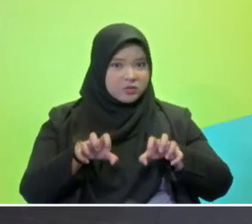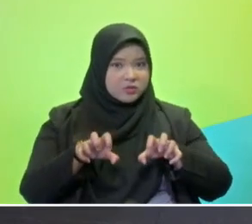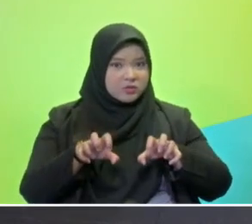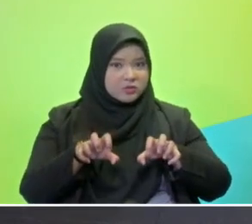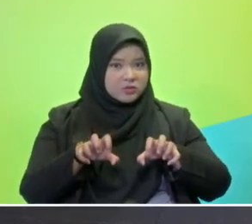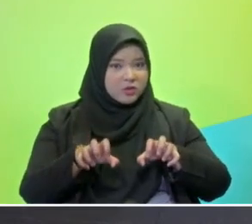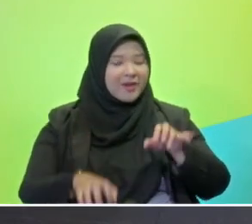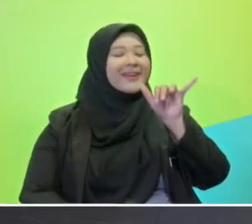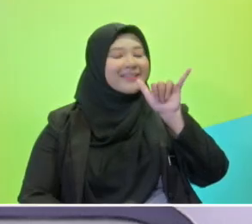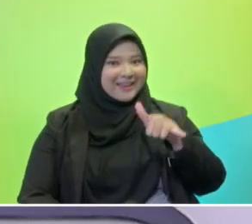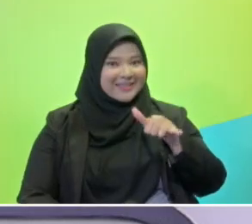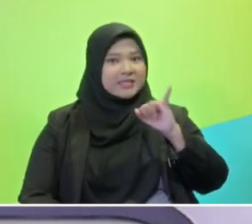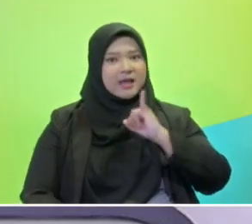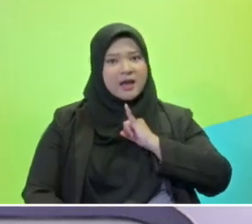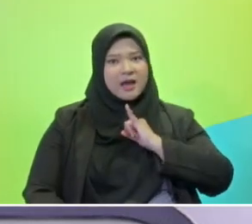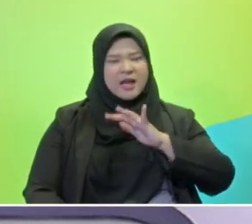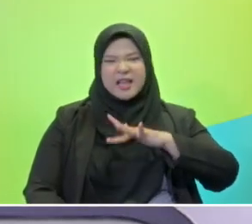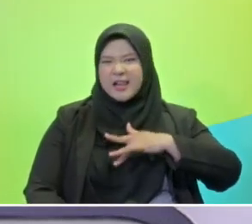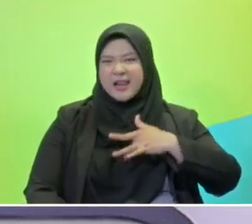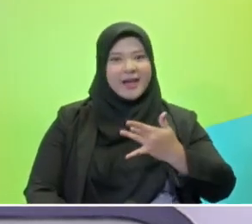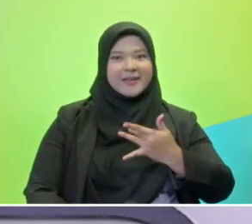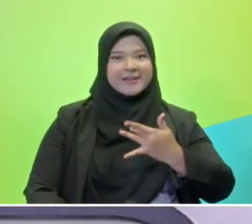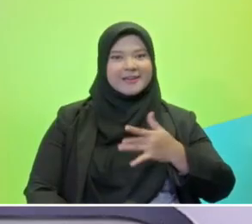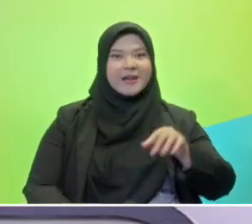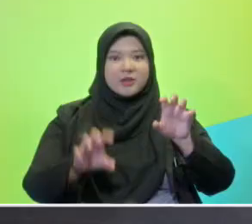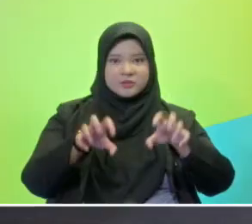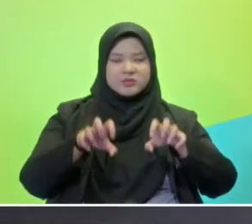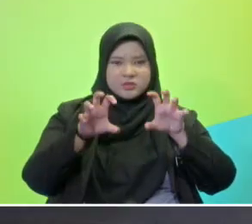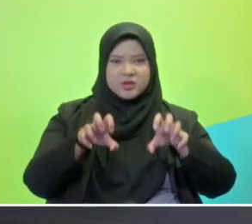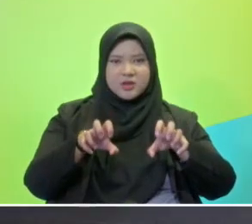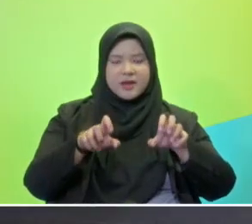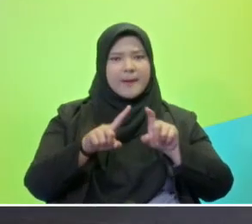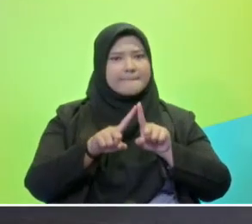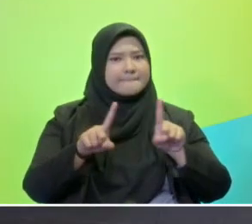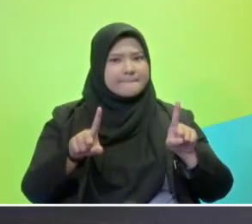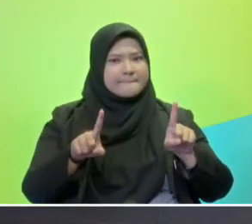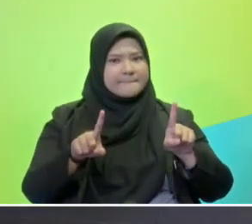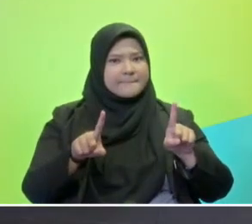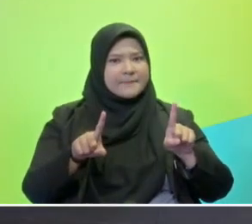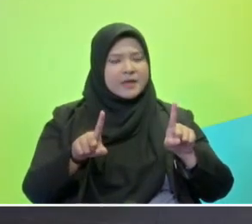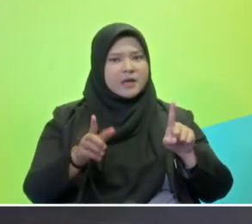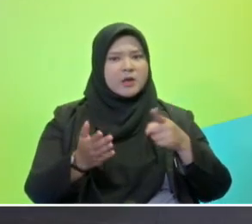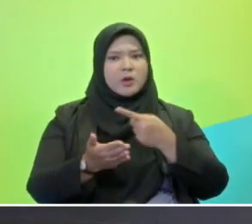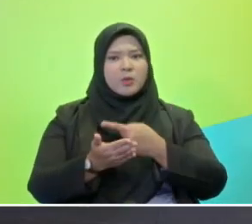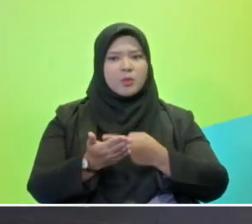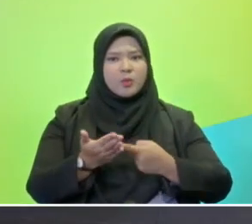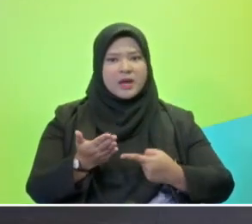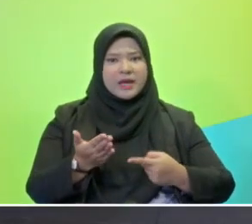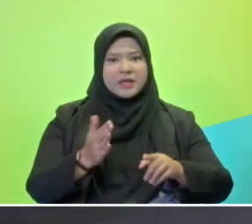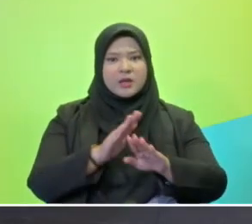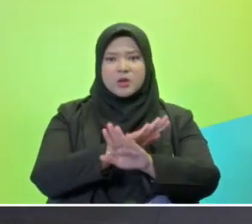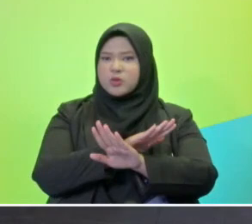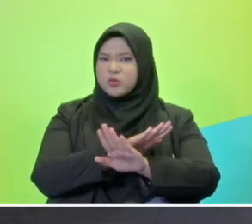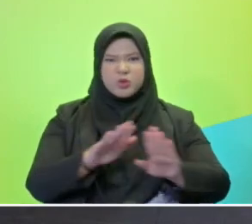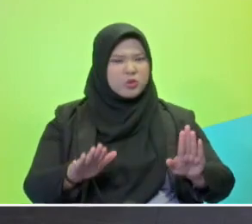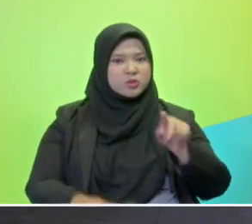like, maybe snakes. Snakes! Yes. Because he ran away just now. Okay, so you can practice using I